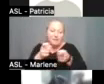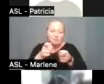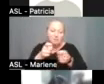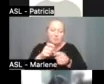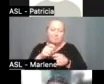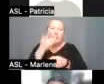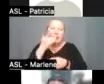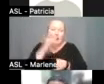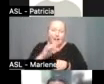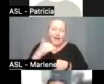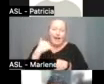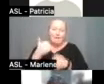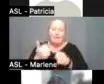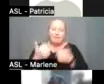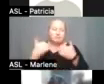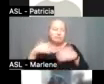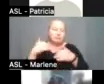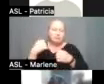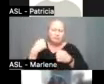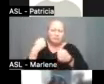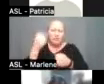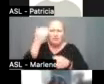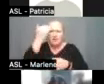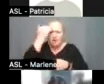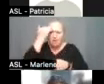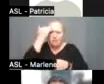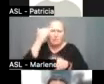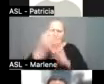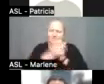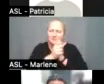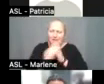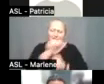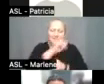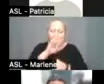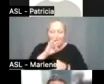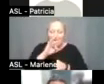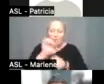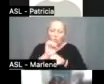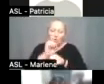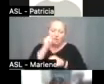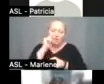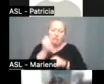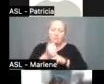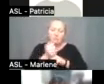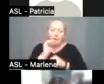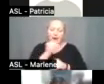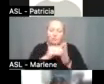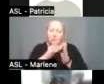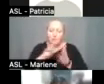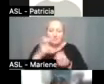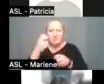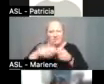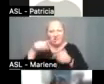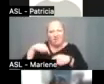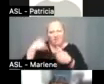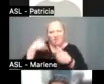lucky to have some of the most resilient knowledgeable and talented staff working to support our students it's been a rough couple years and